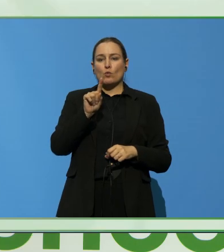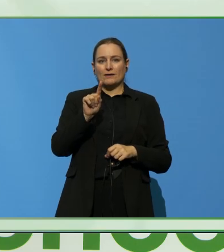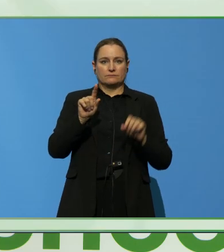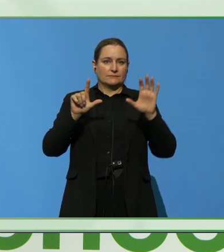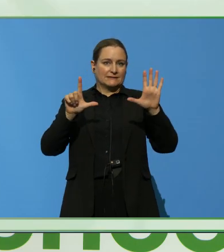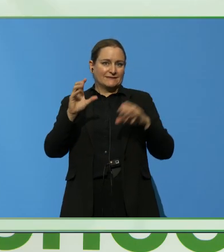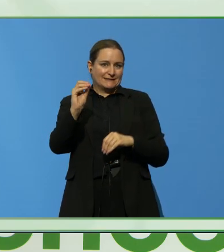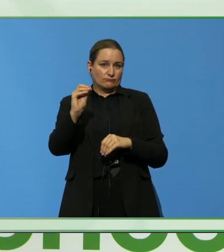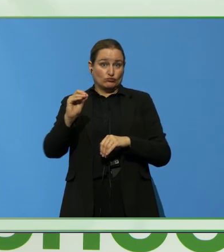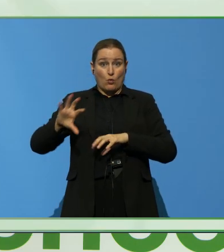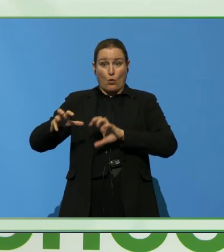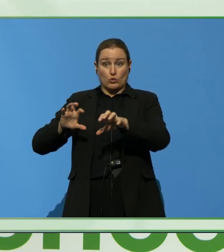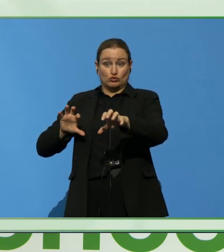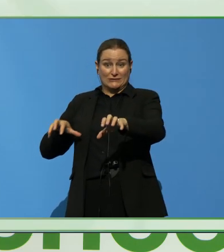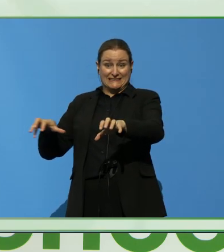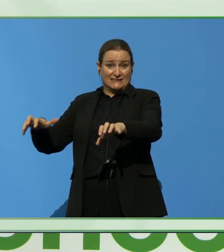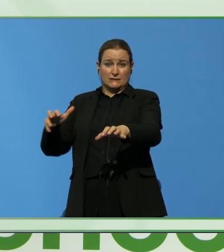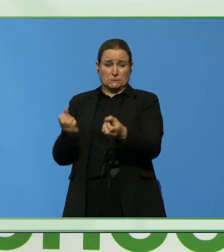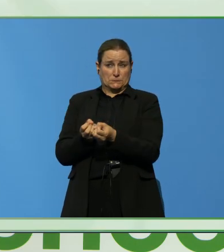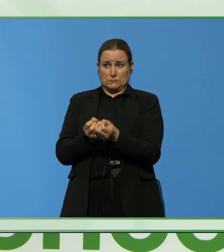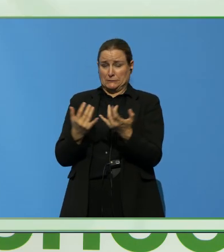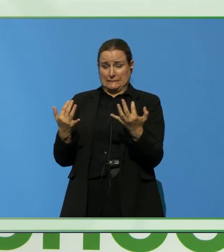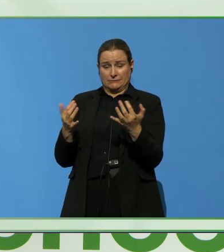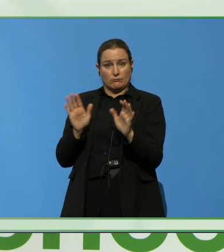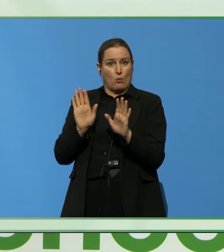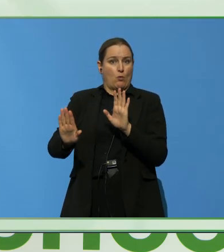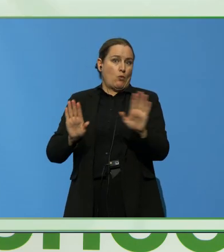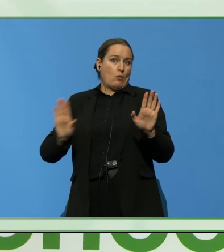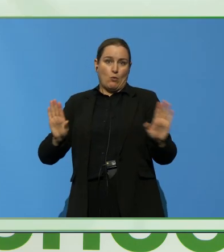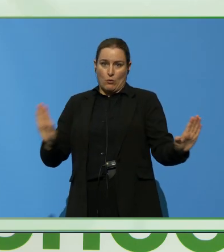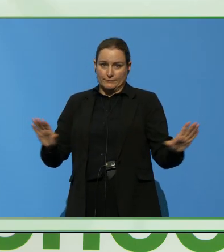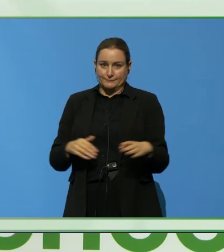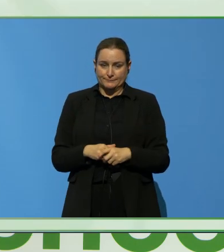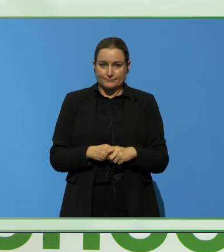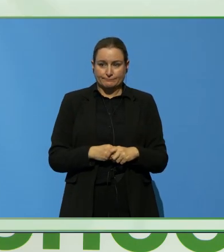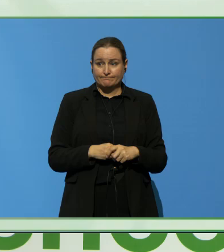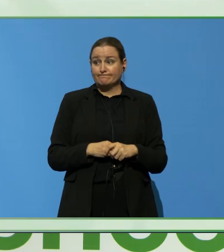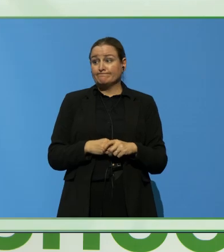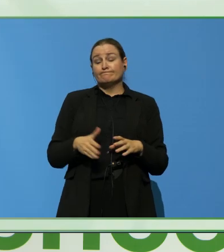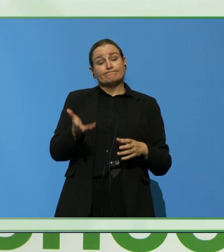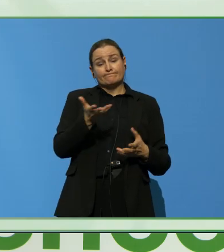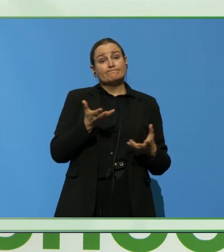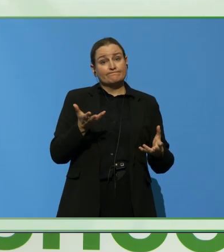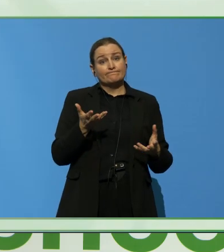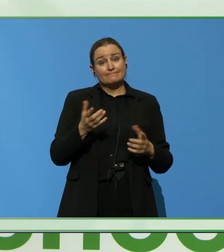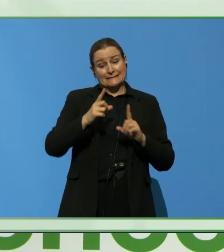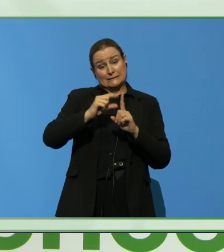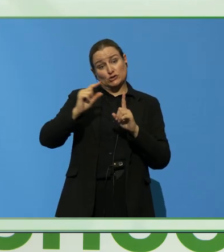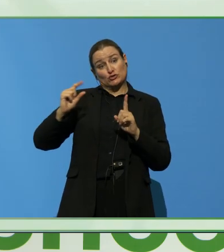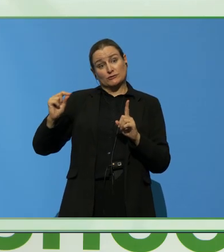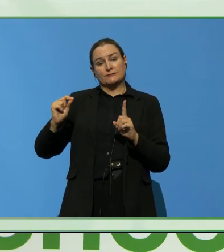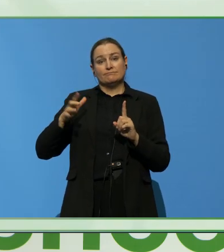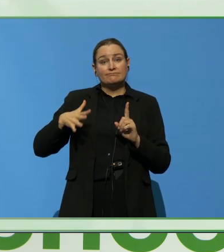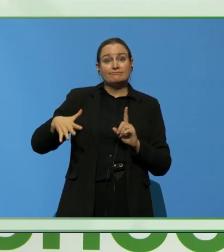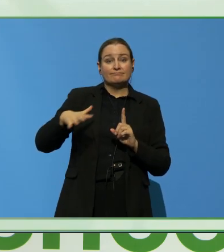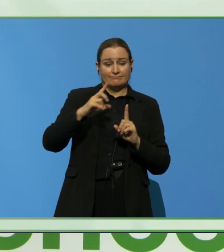more complicated. We all agree that in digital environment, digital-only outlets, blogs,